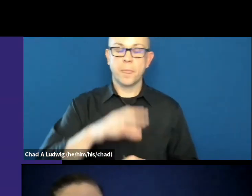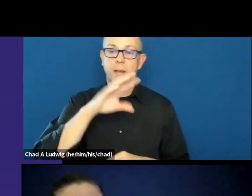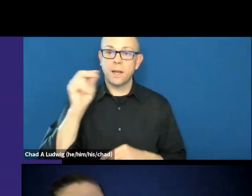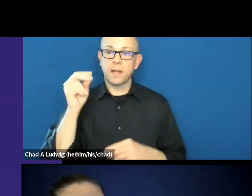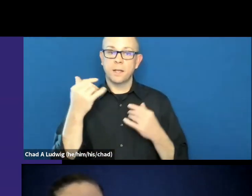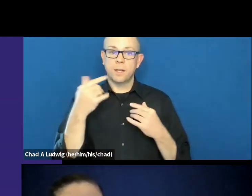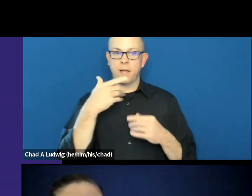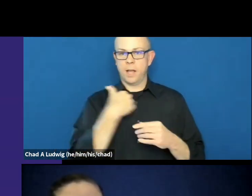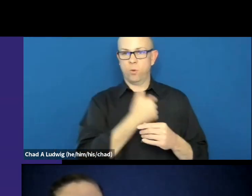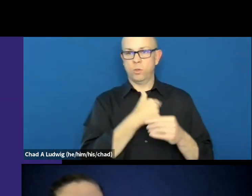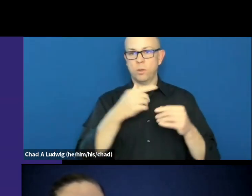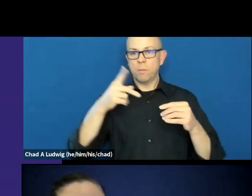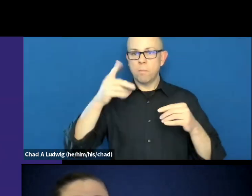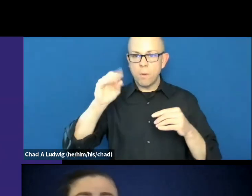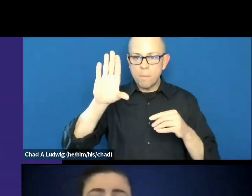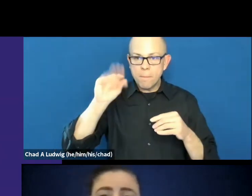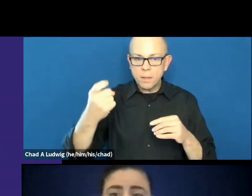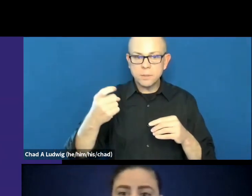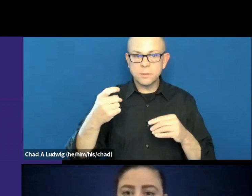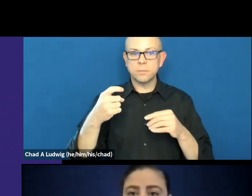chad@bridgesoregon.org.